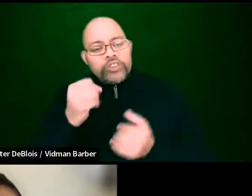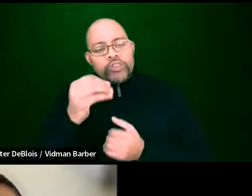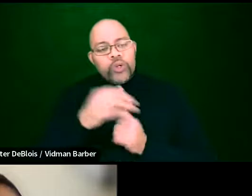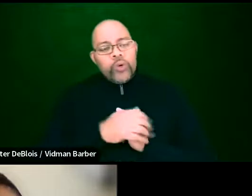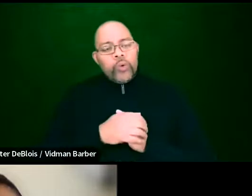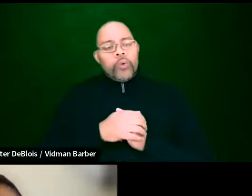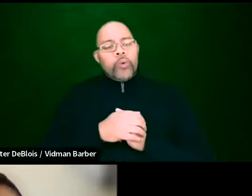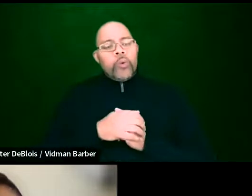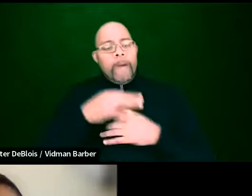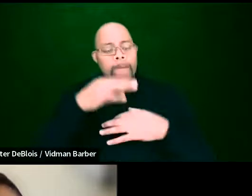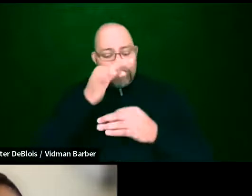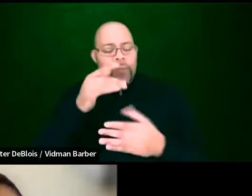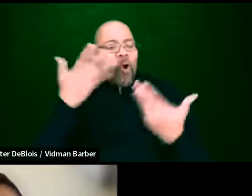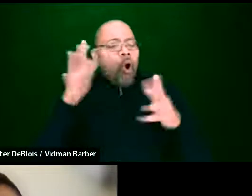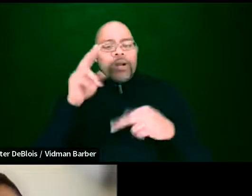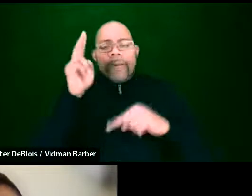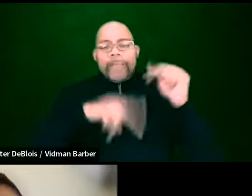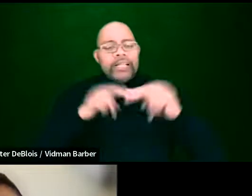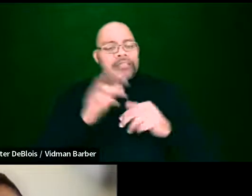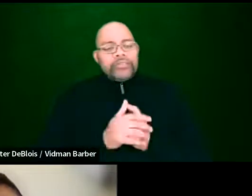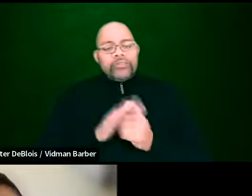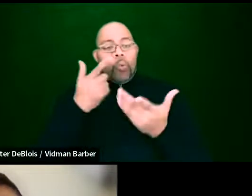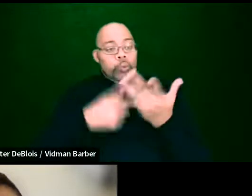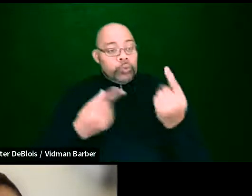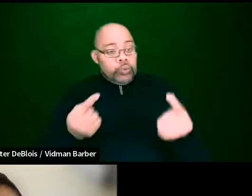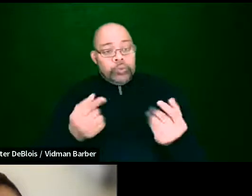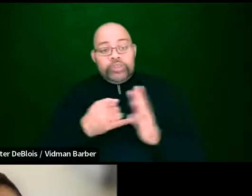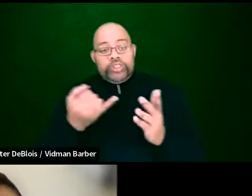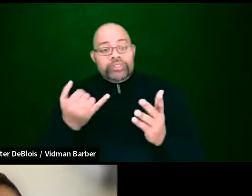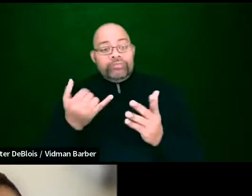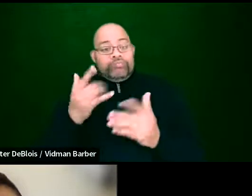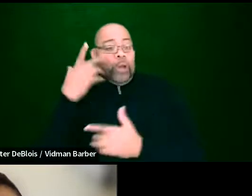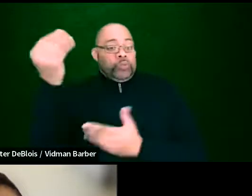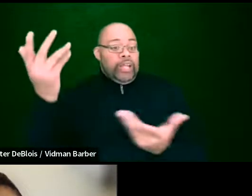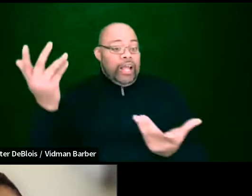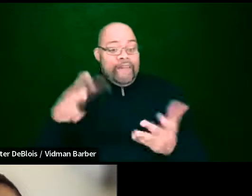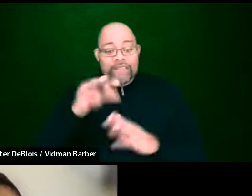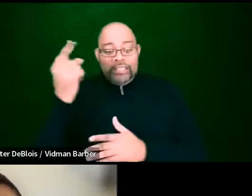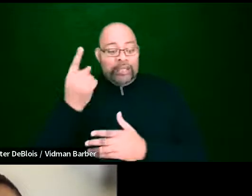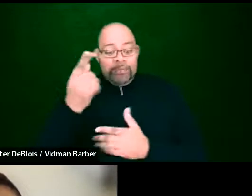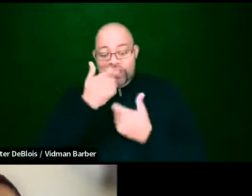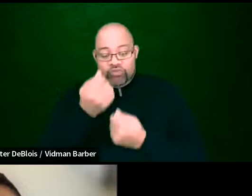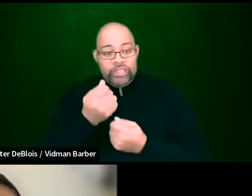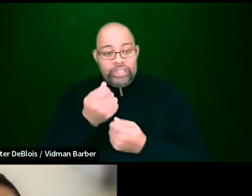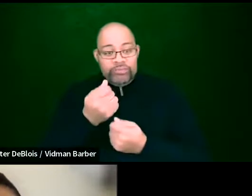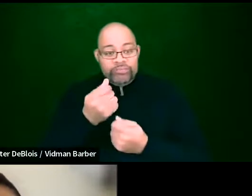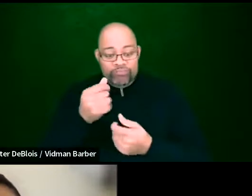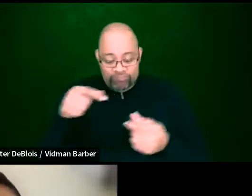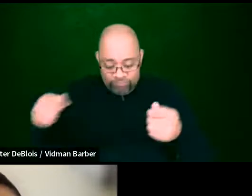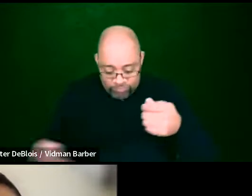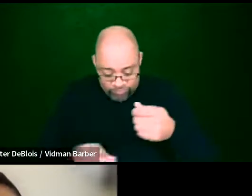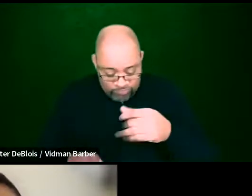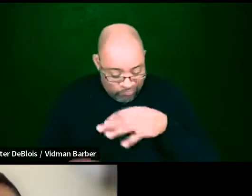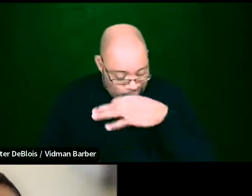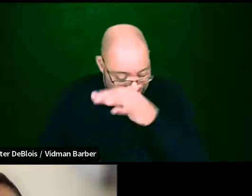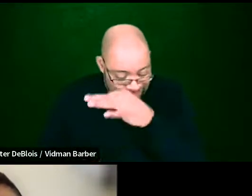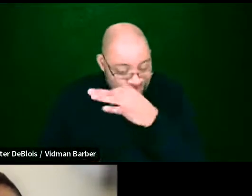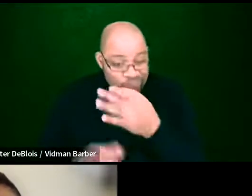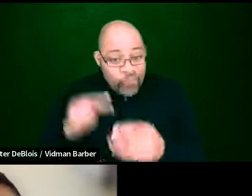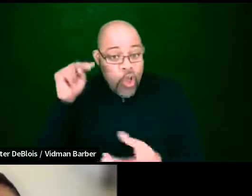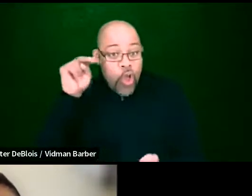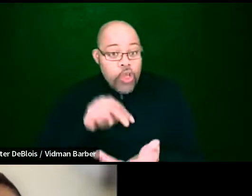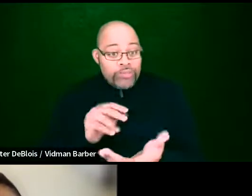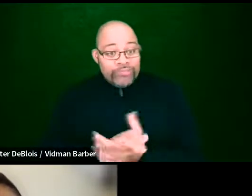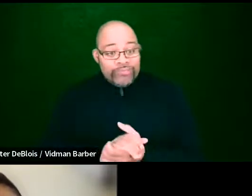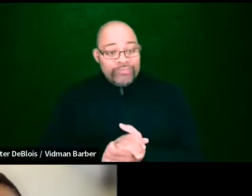the microscope is already built. All you have to do is, go outside, find something interesting, stick it under the what do you